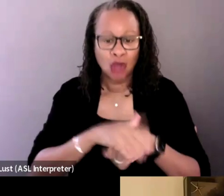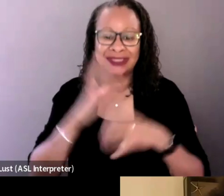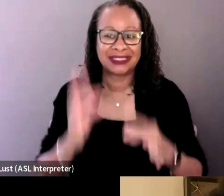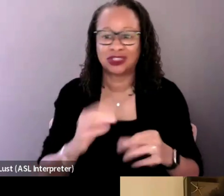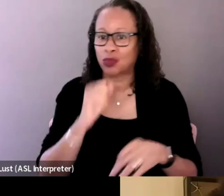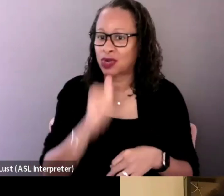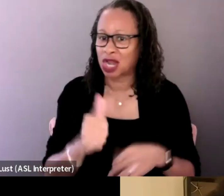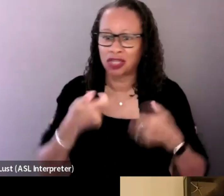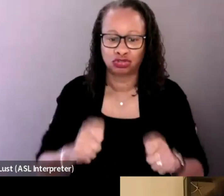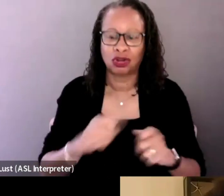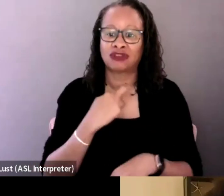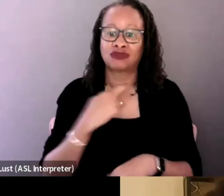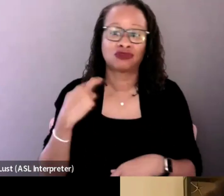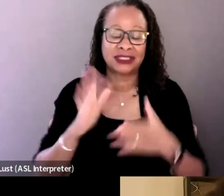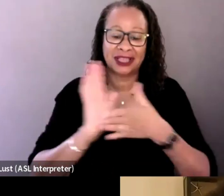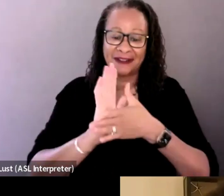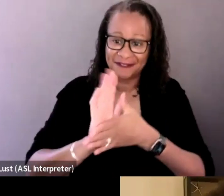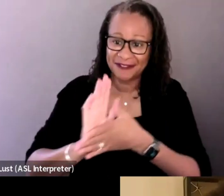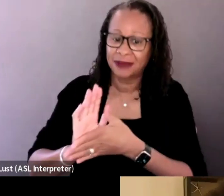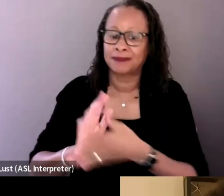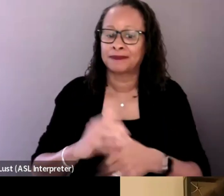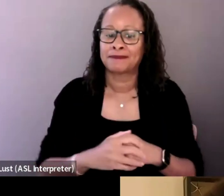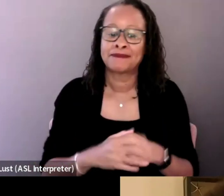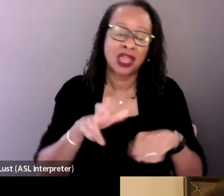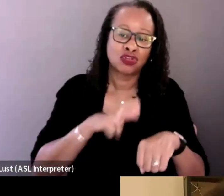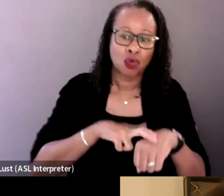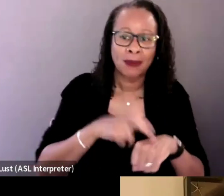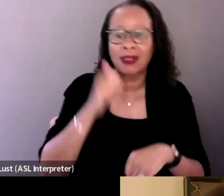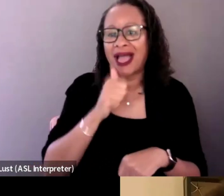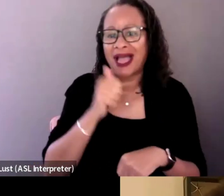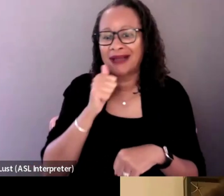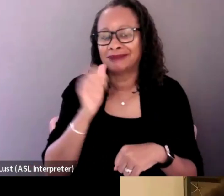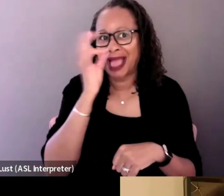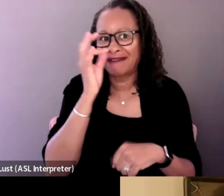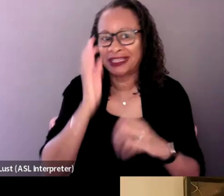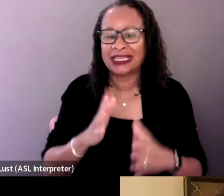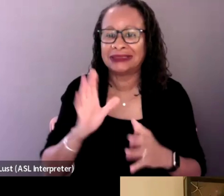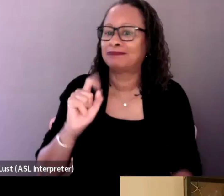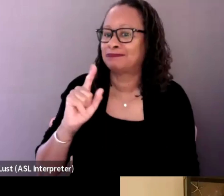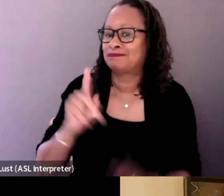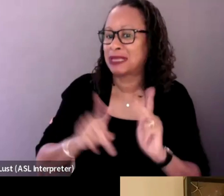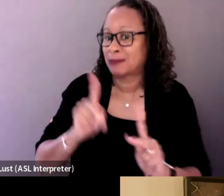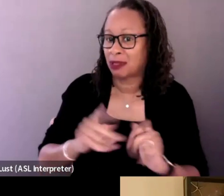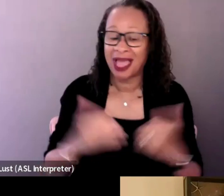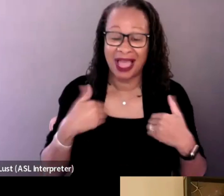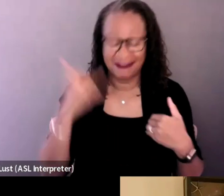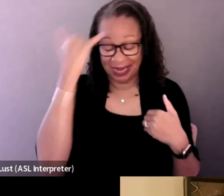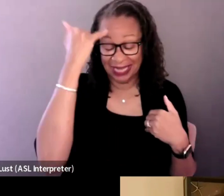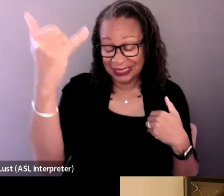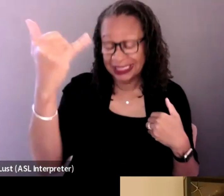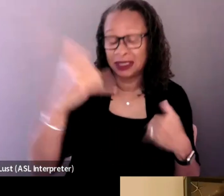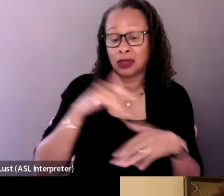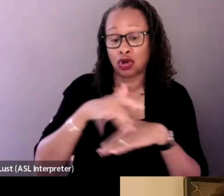we're not gonna try to risk and film with normal Afghans or citizens. And I had this idea really early on